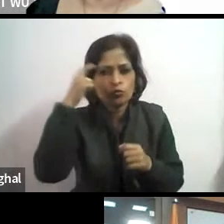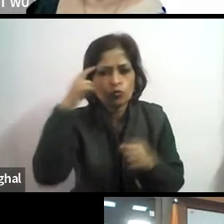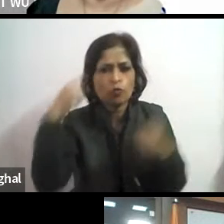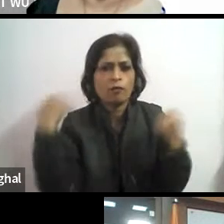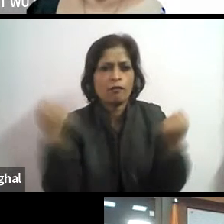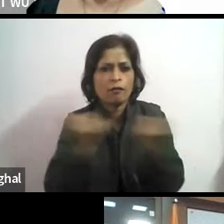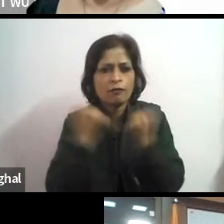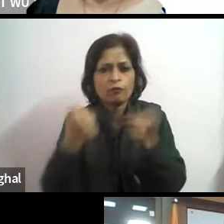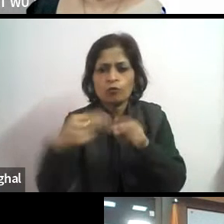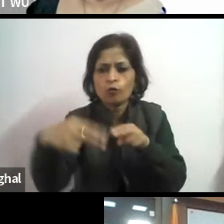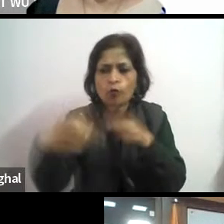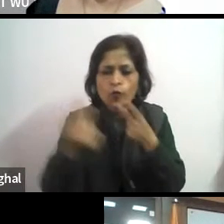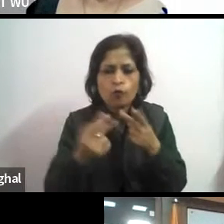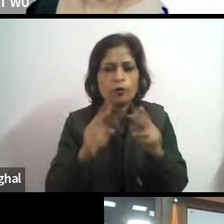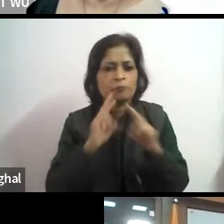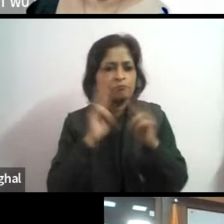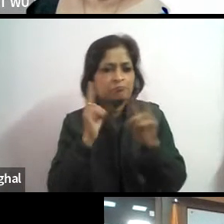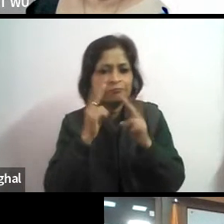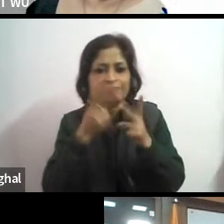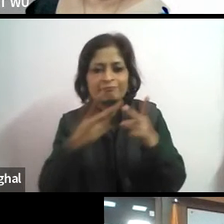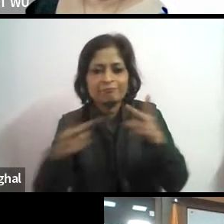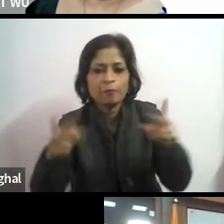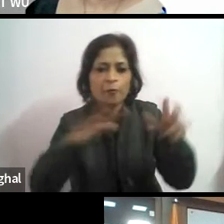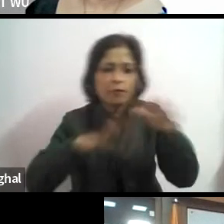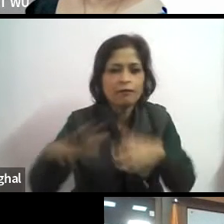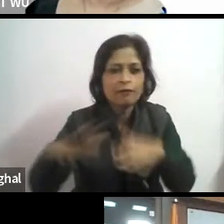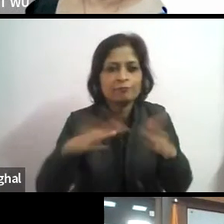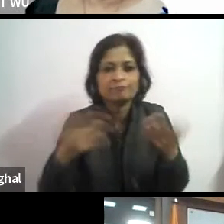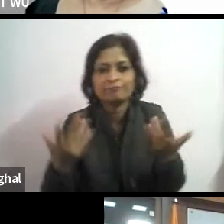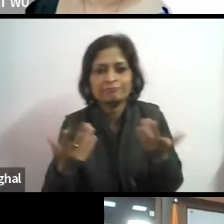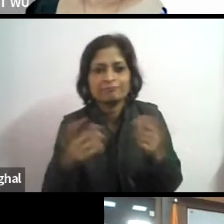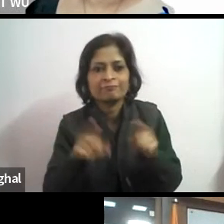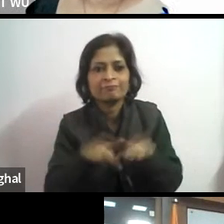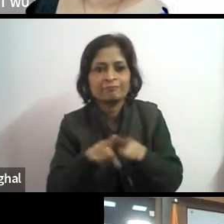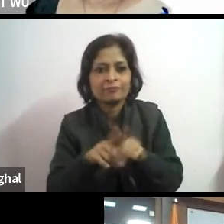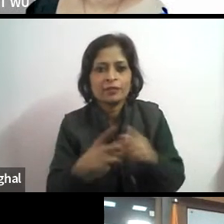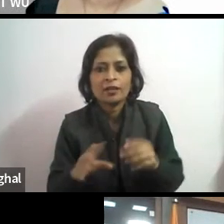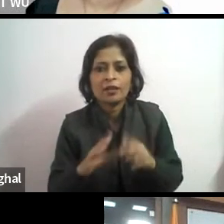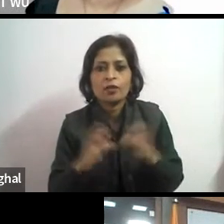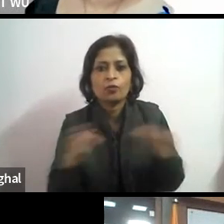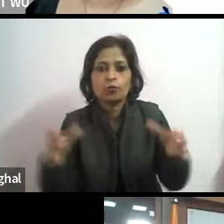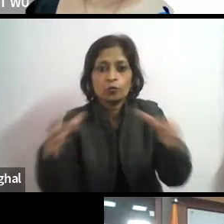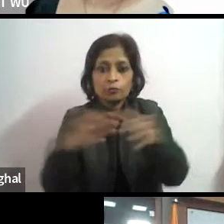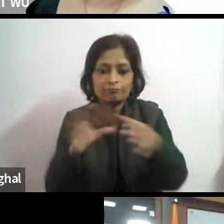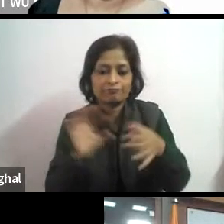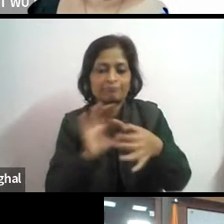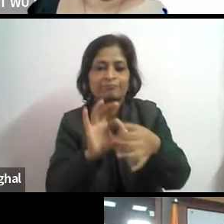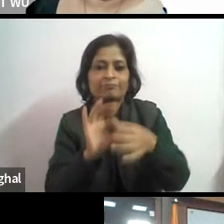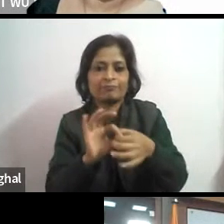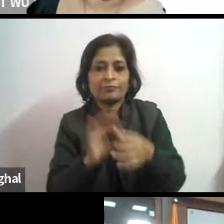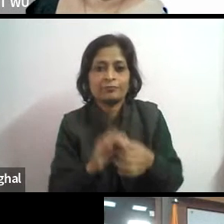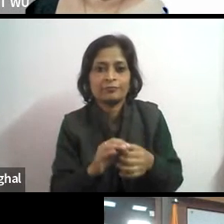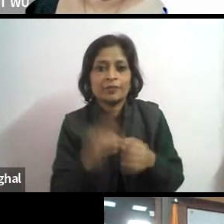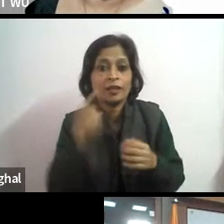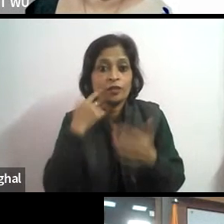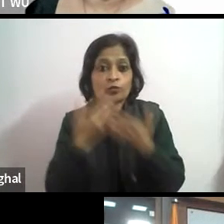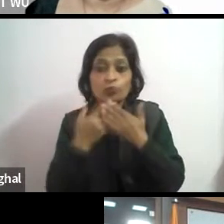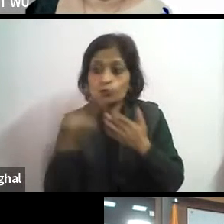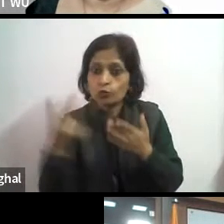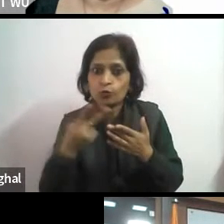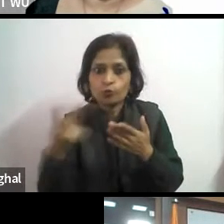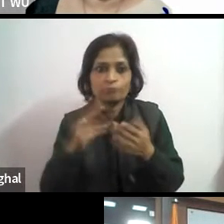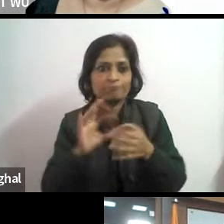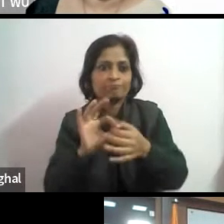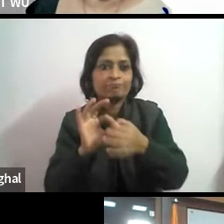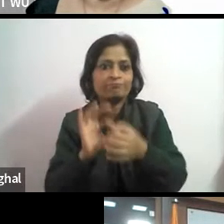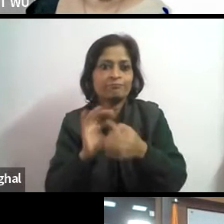online, so many discourses amongst the staff of these two institutions. I'm very